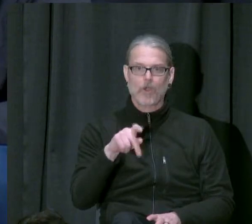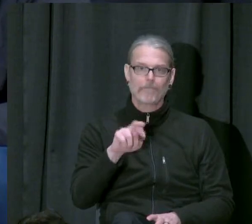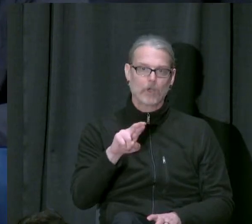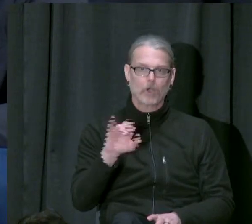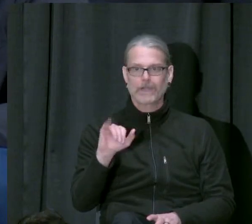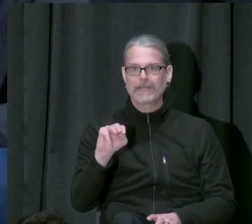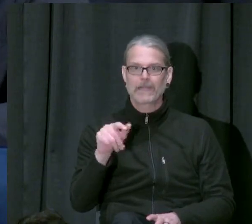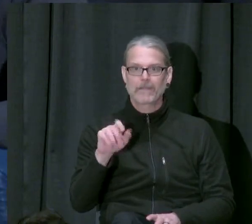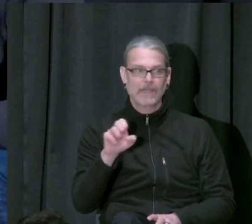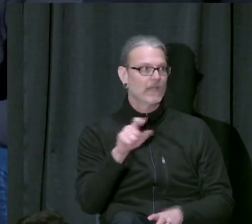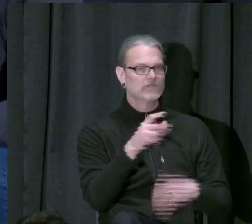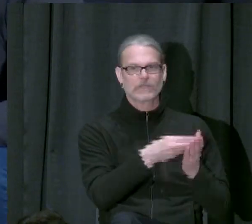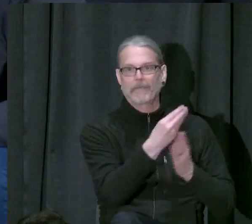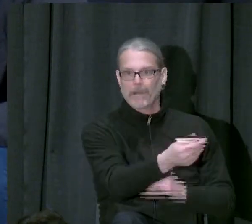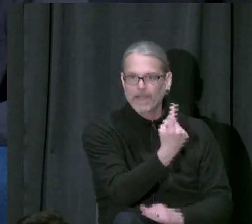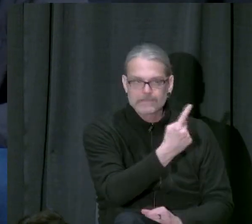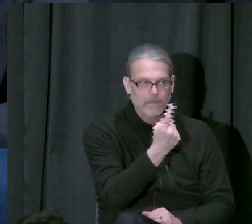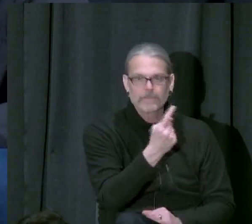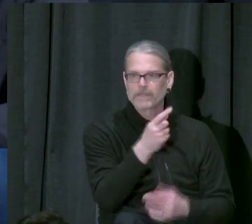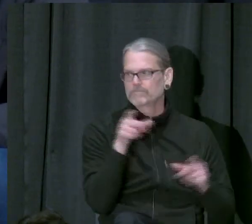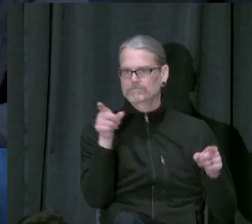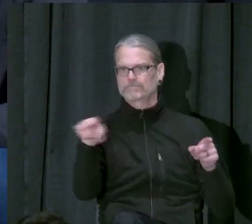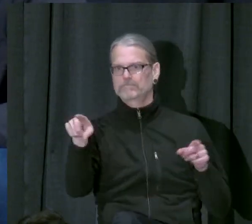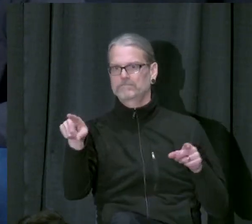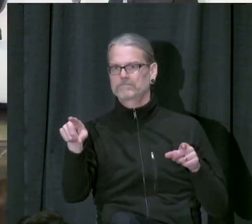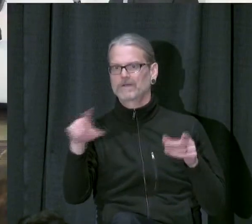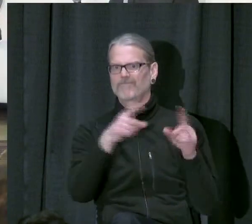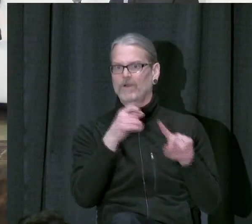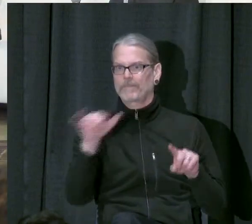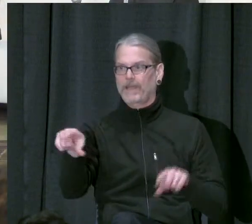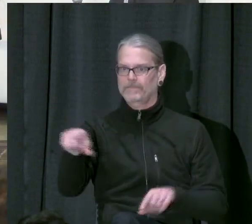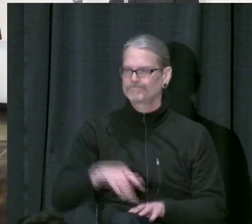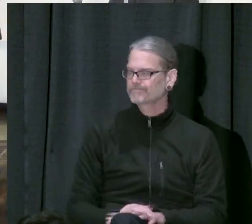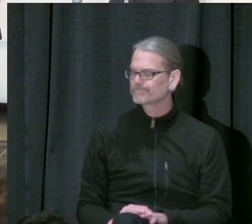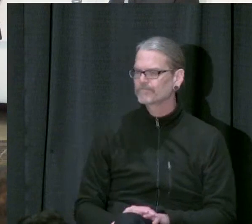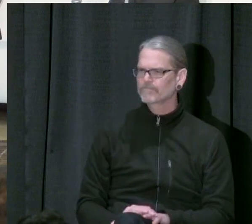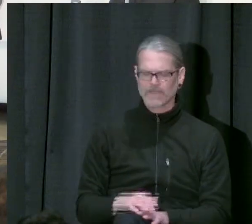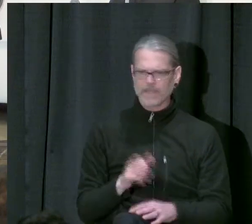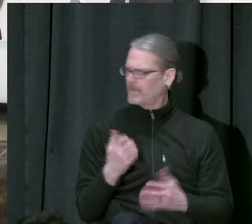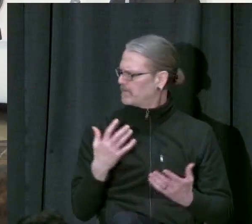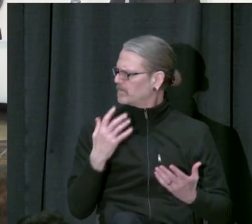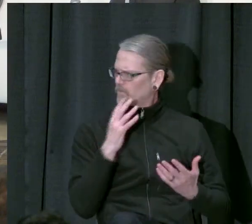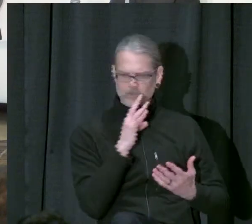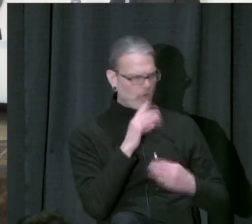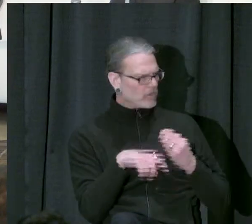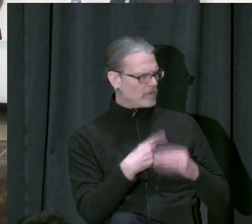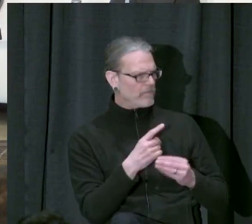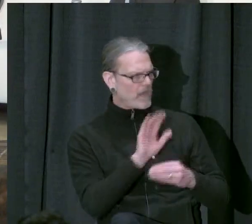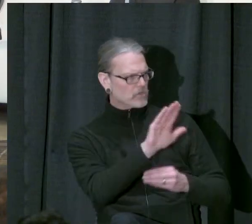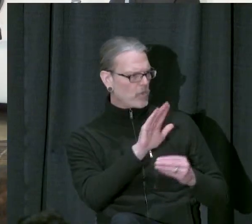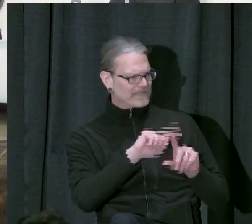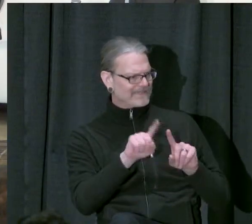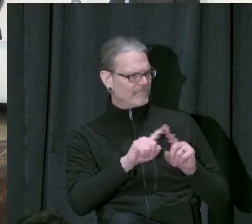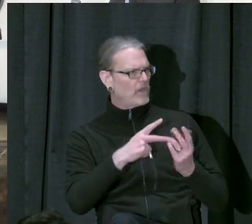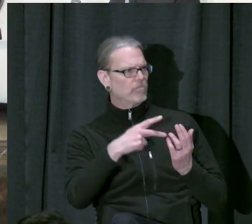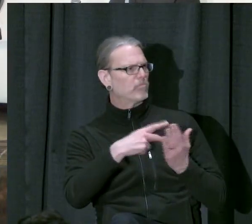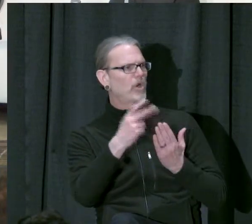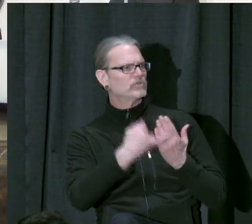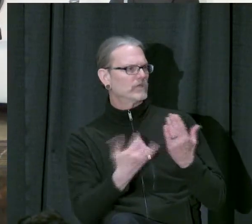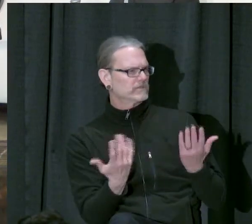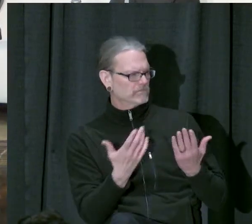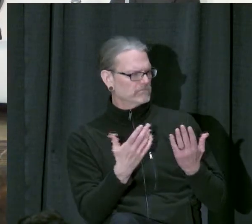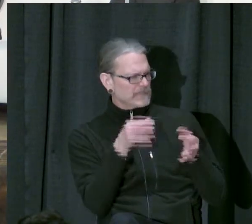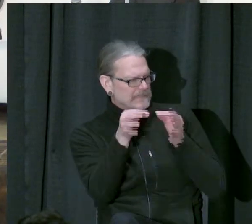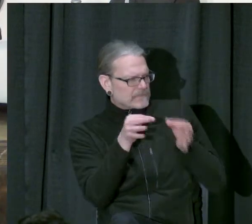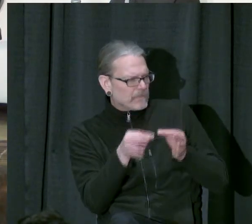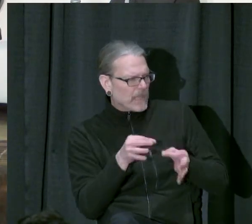different avenues of executing our projects. Now, we were talking earlier about some of the projects that you have. Can you go into a little bit of detail of a